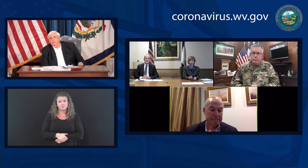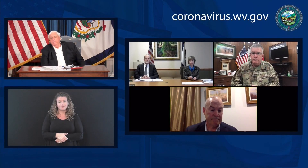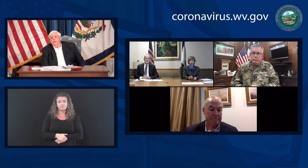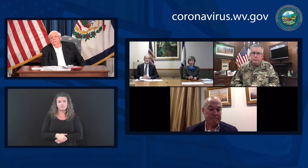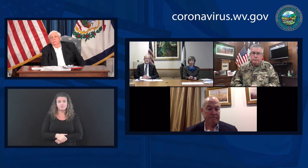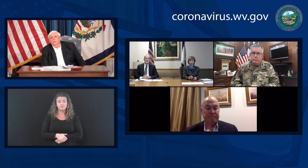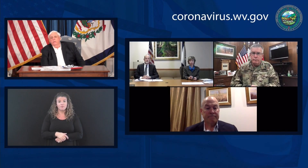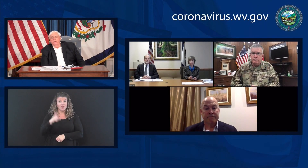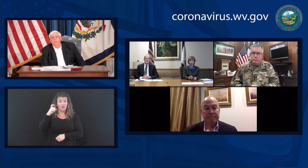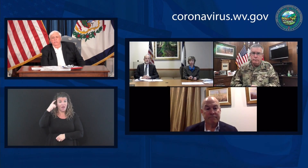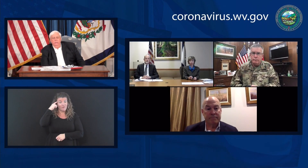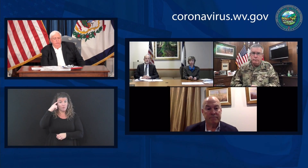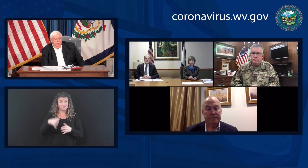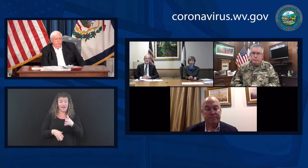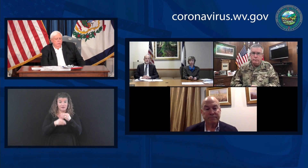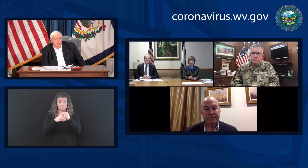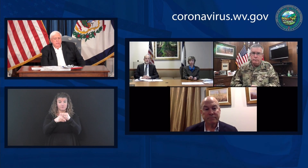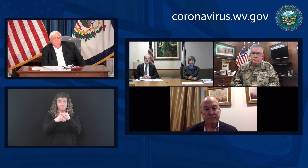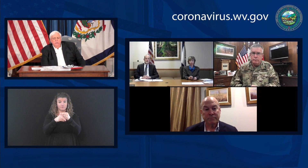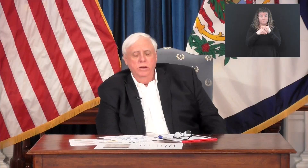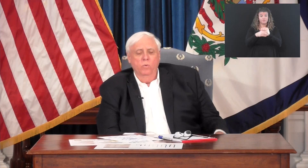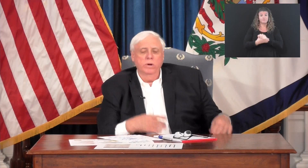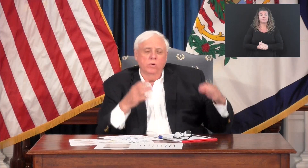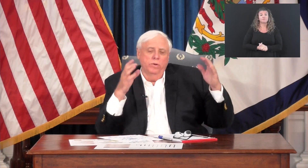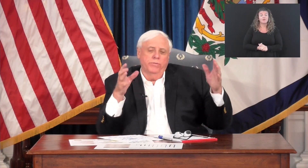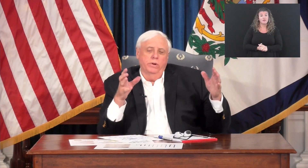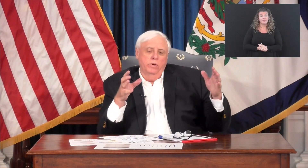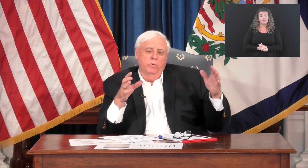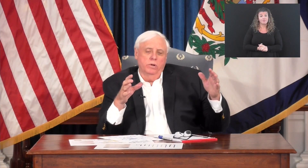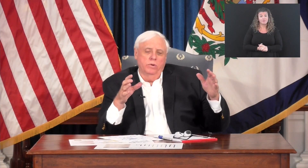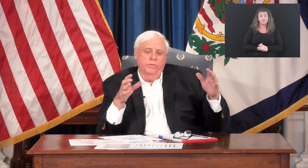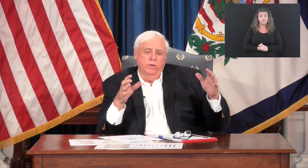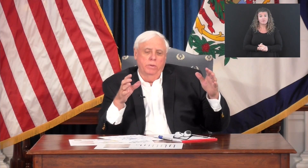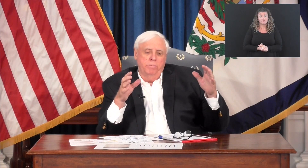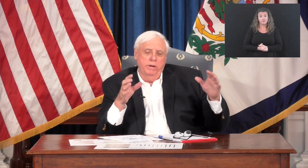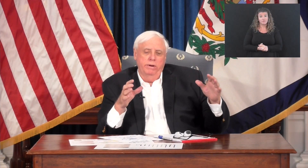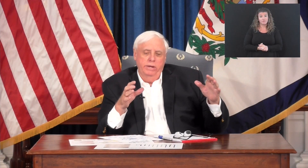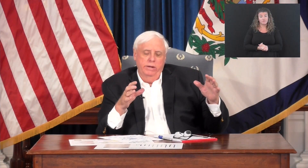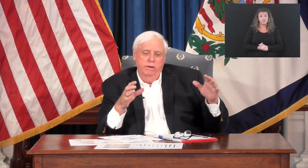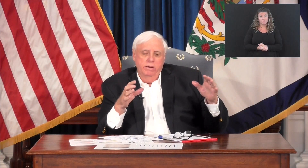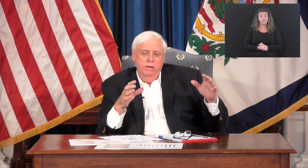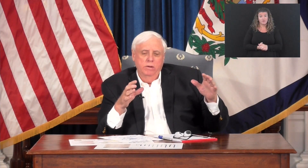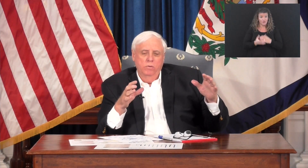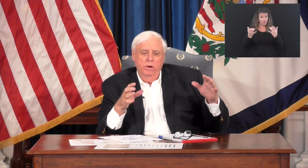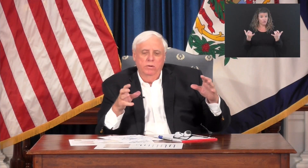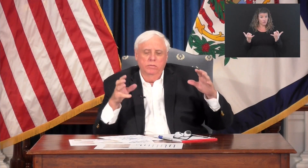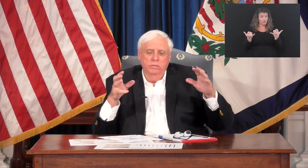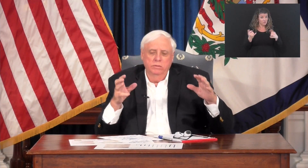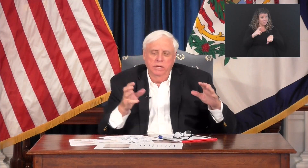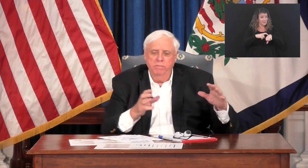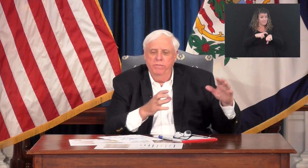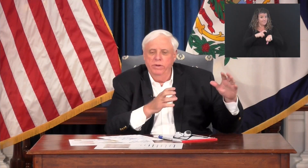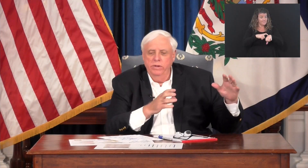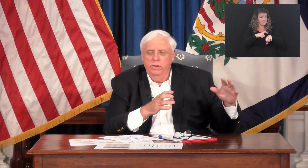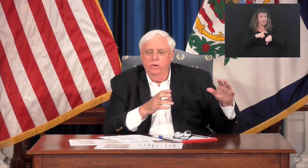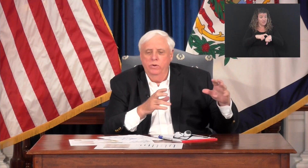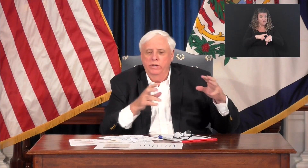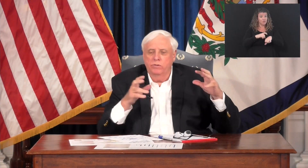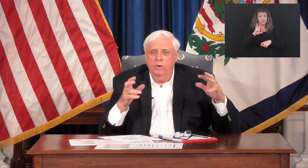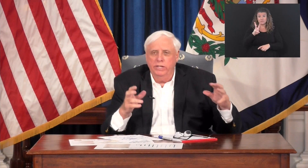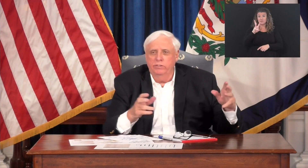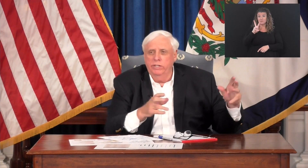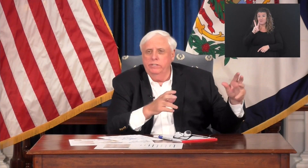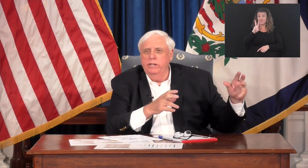Hey, let me add just one other thing to that too. You know, we're going through the period where WVU